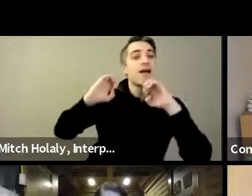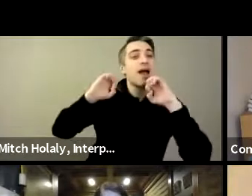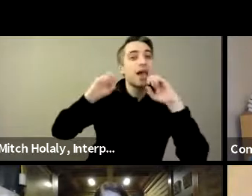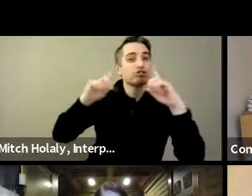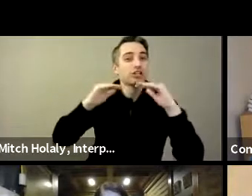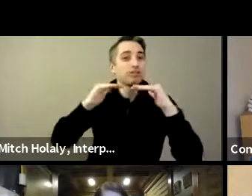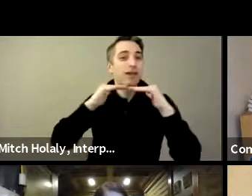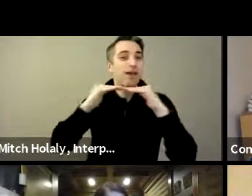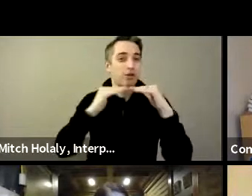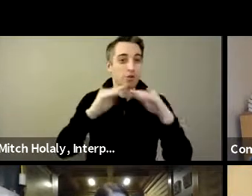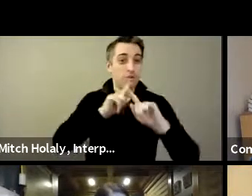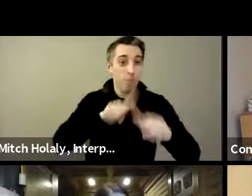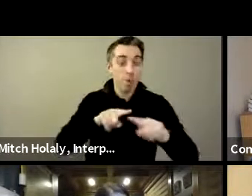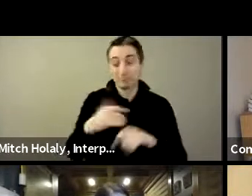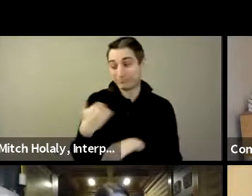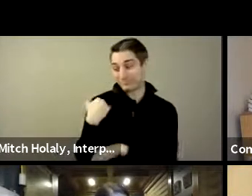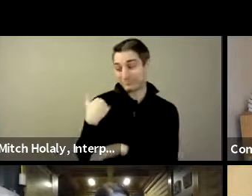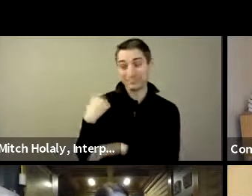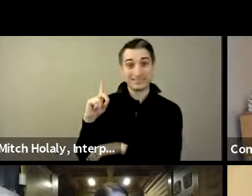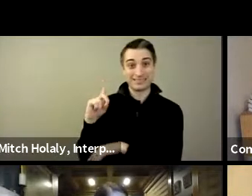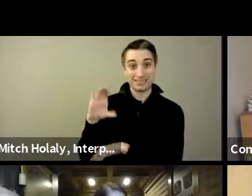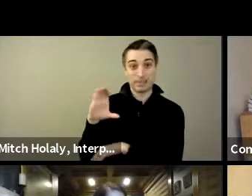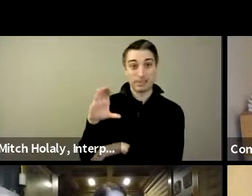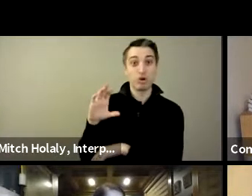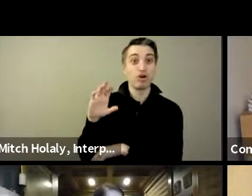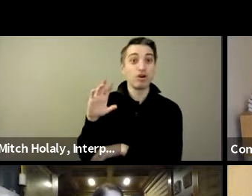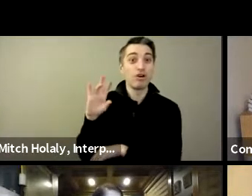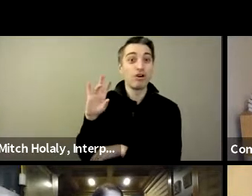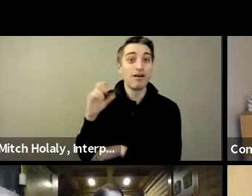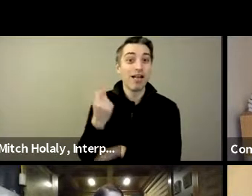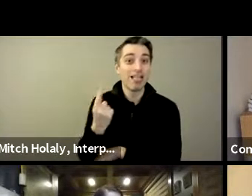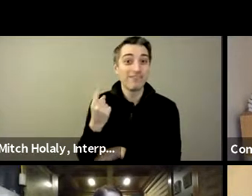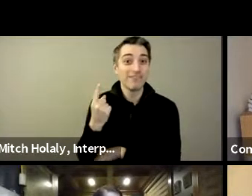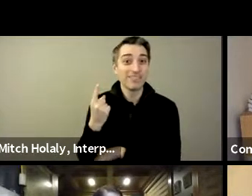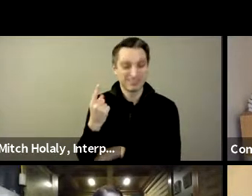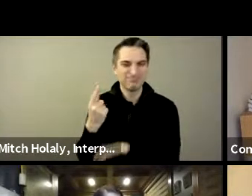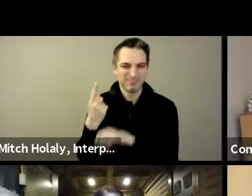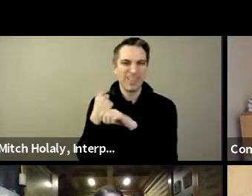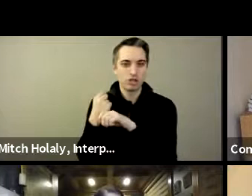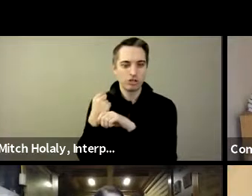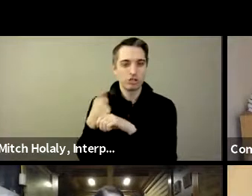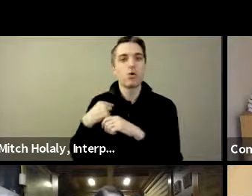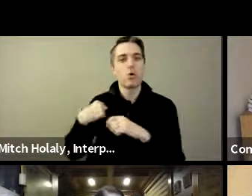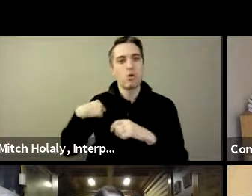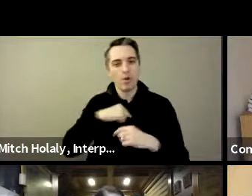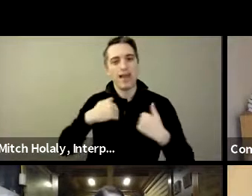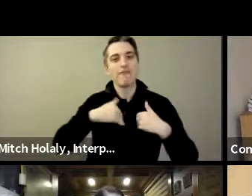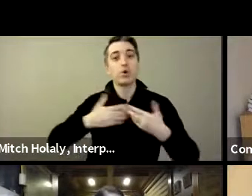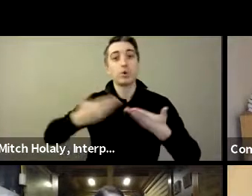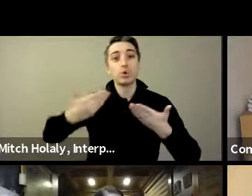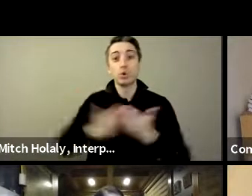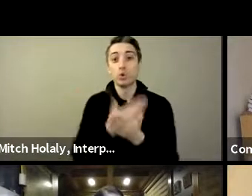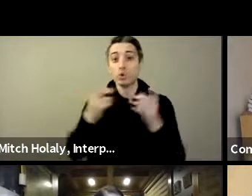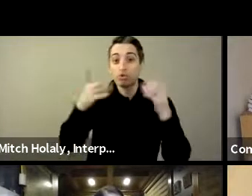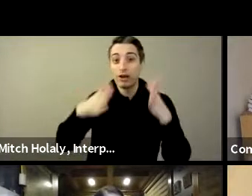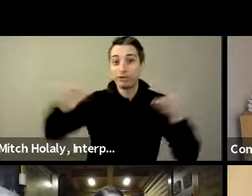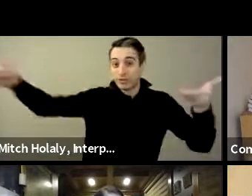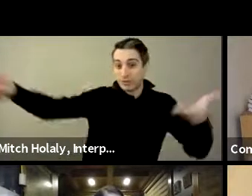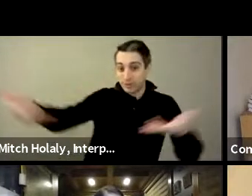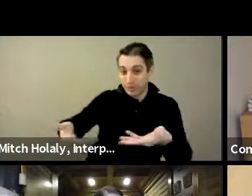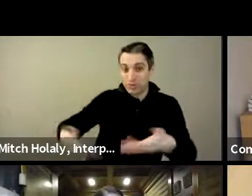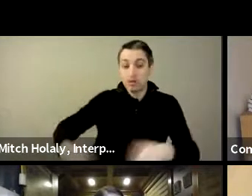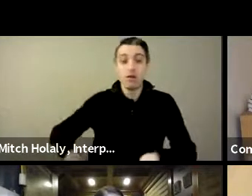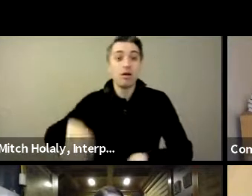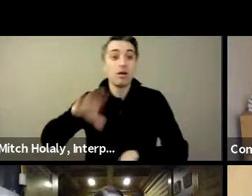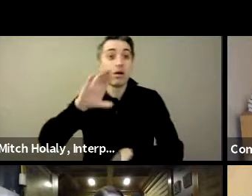recent session held on December 11th of last year provided a platform to introduce our new director, the chair of the Michigan Civil